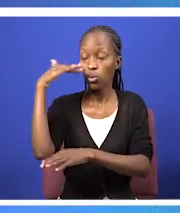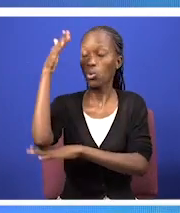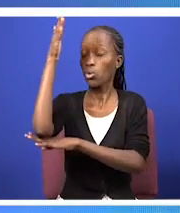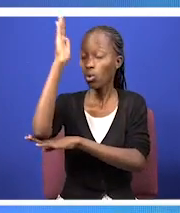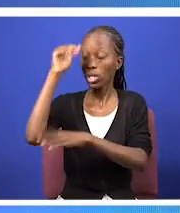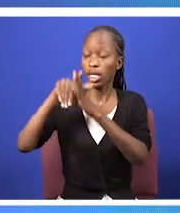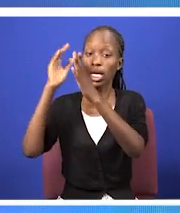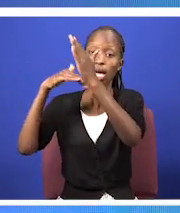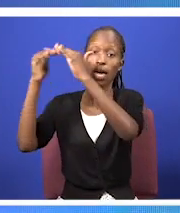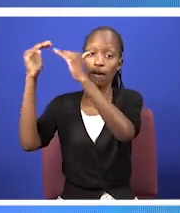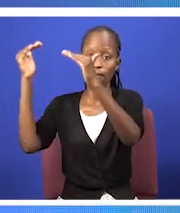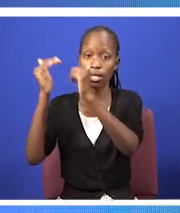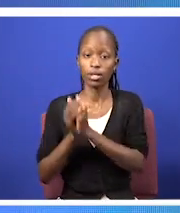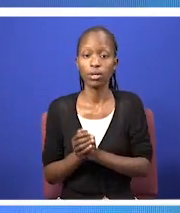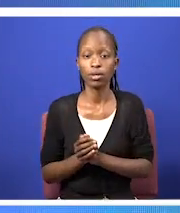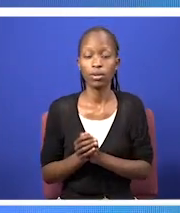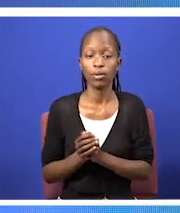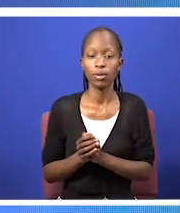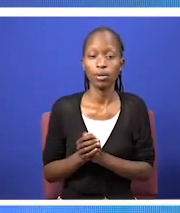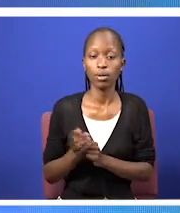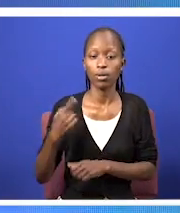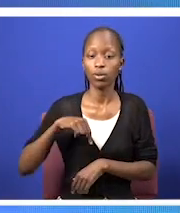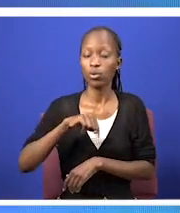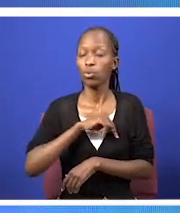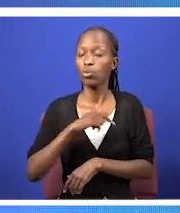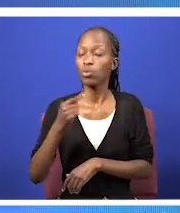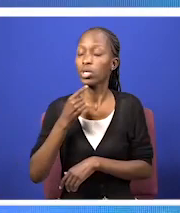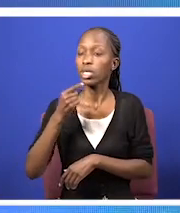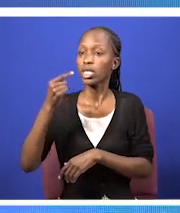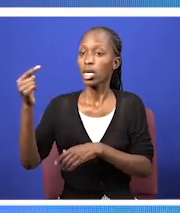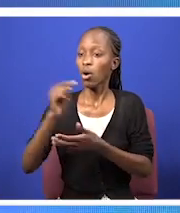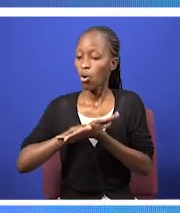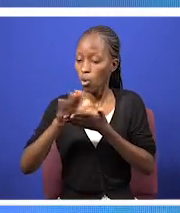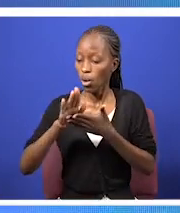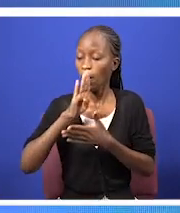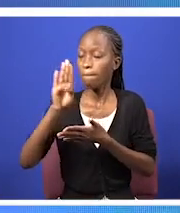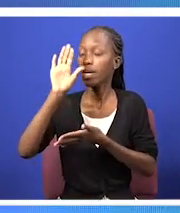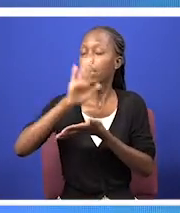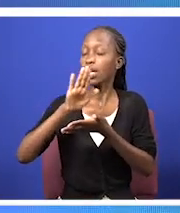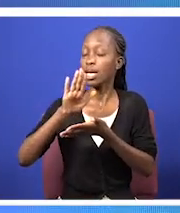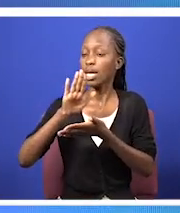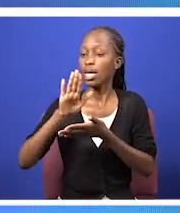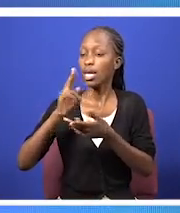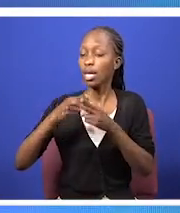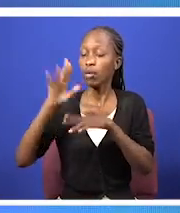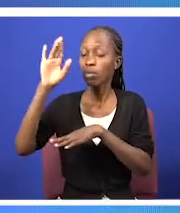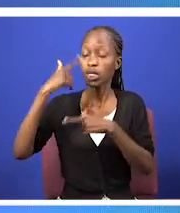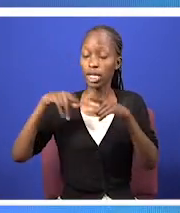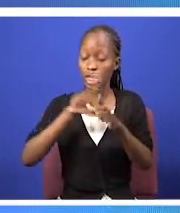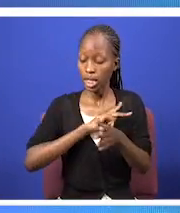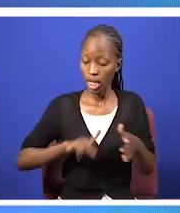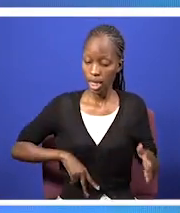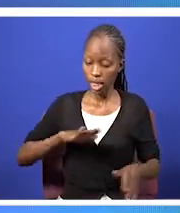our Father in heaven, we rejoice and say, hallowed, glorious be your holy name. Let your